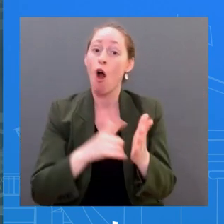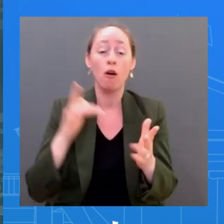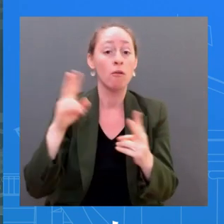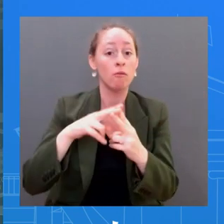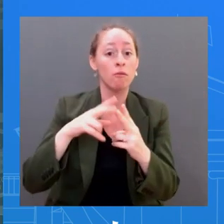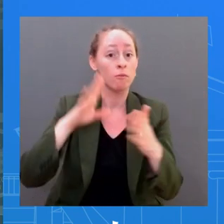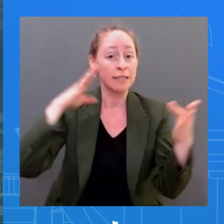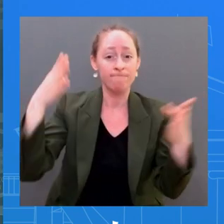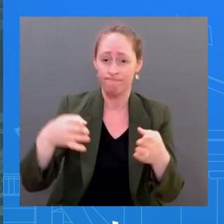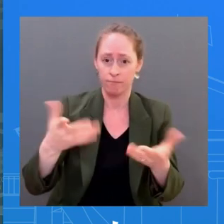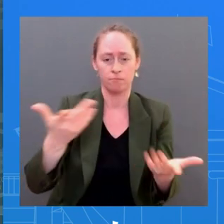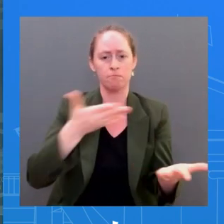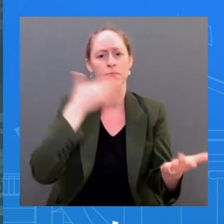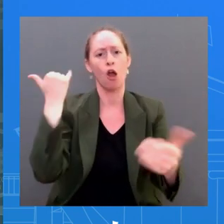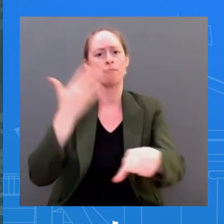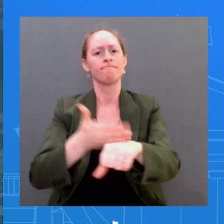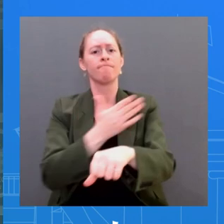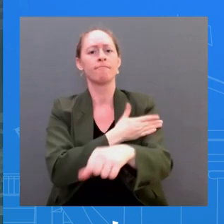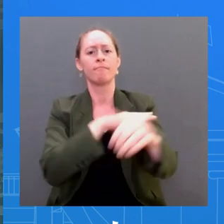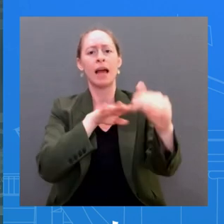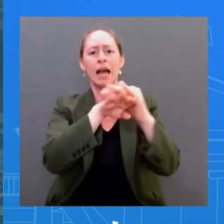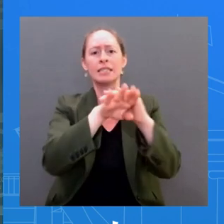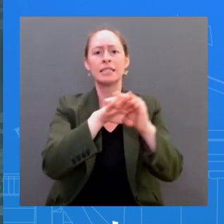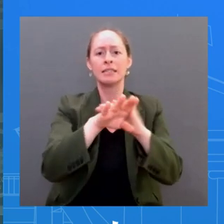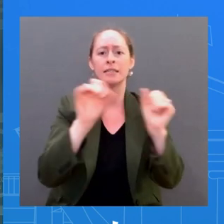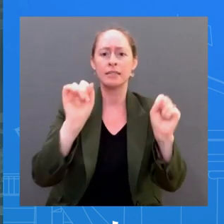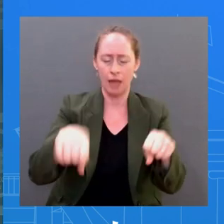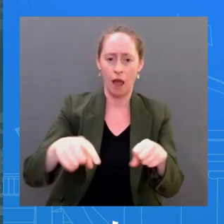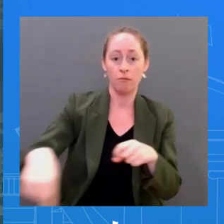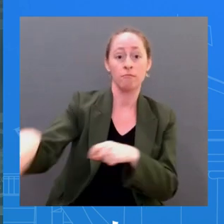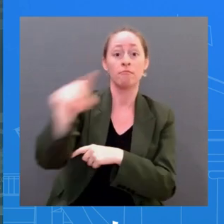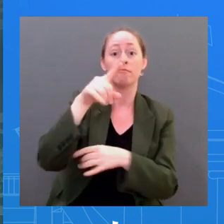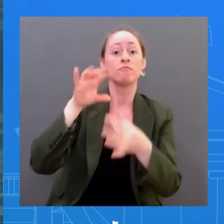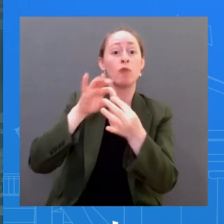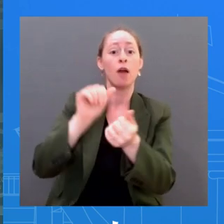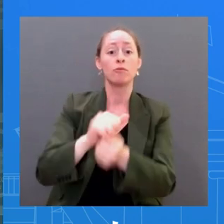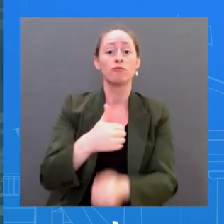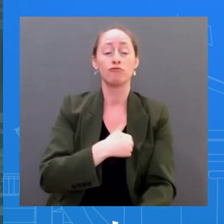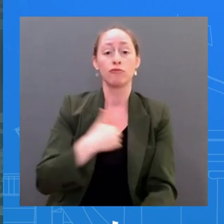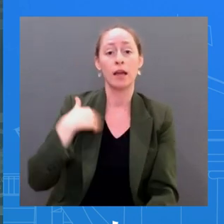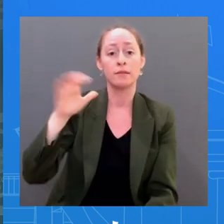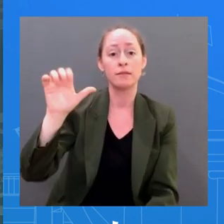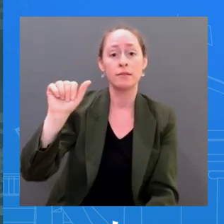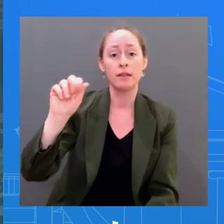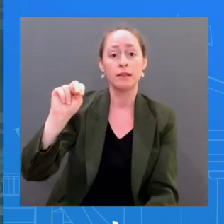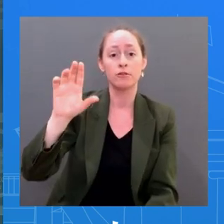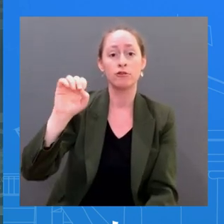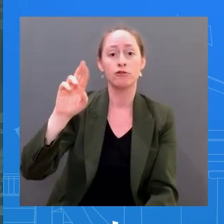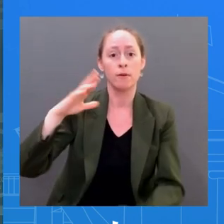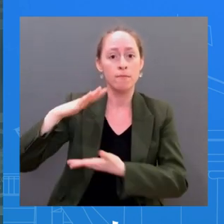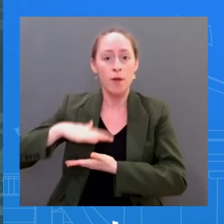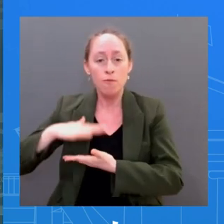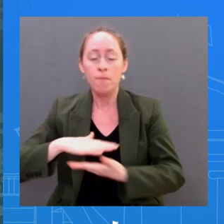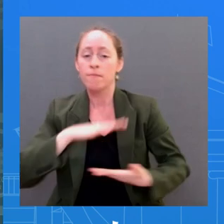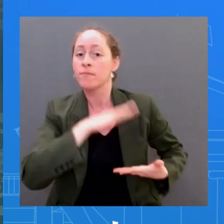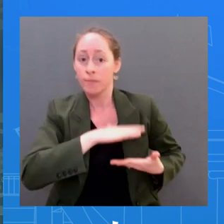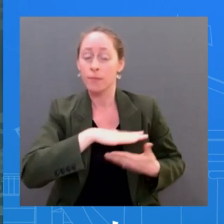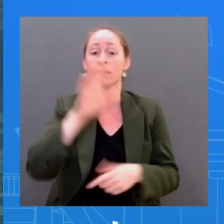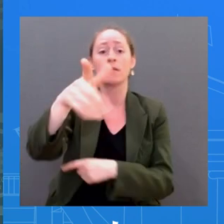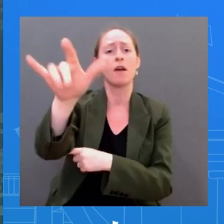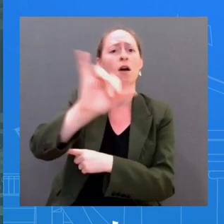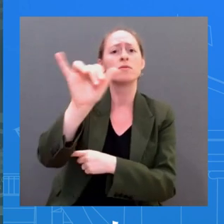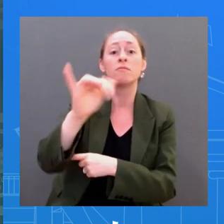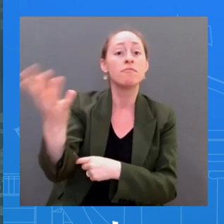breast imaging services for veterans, including those who experienced toxic exposures during